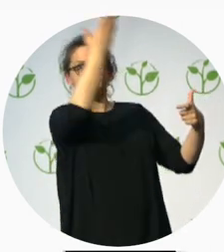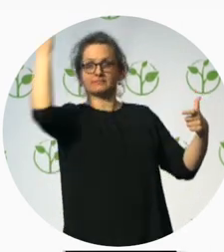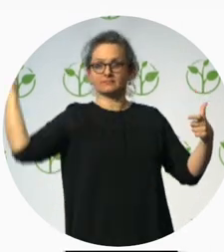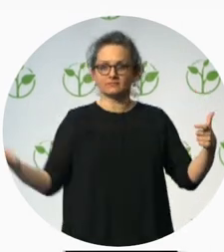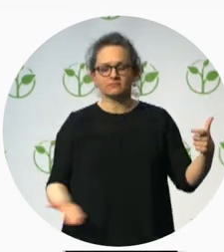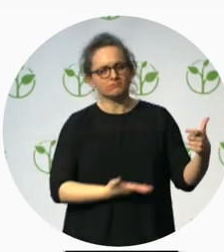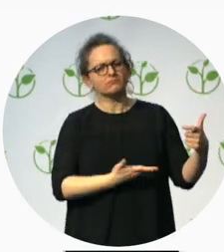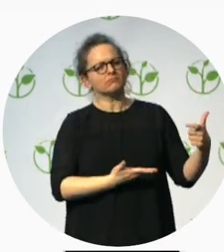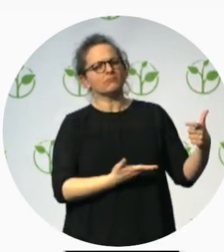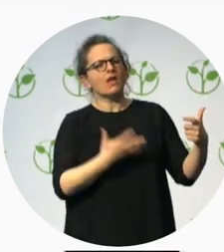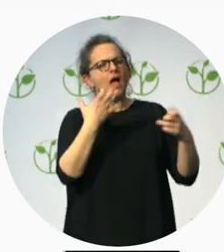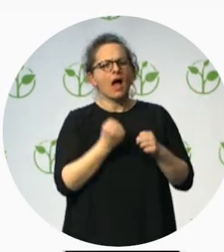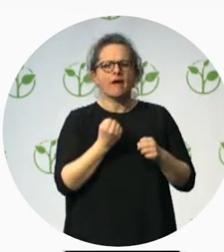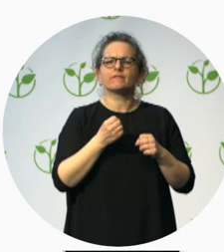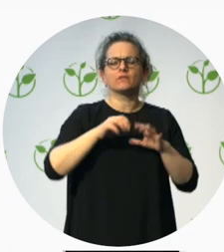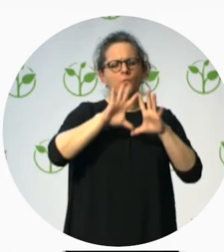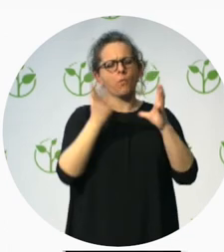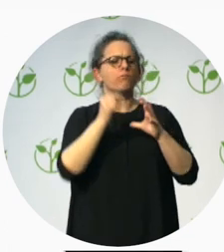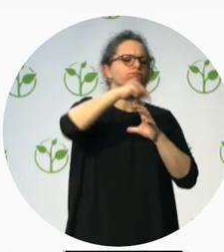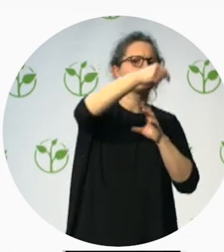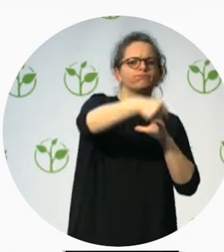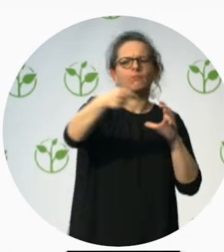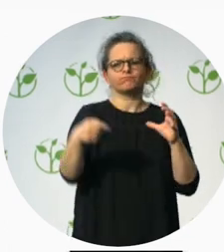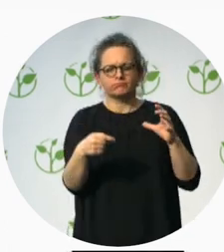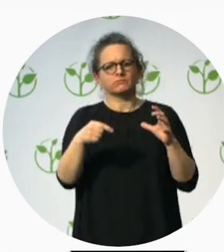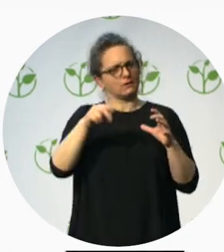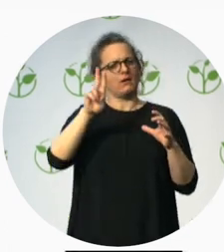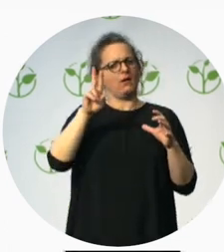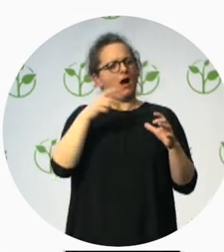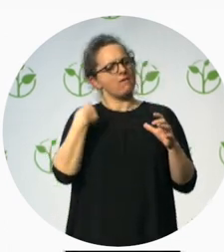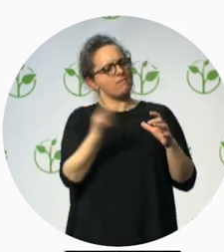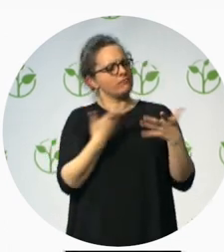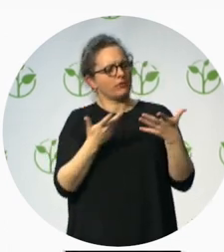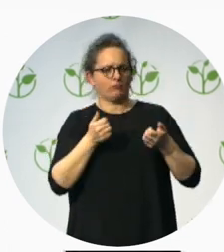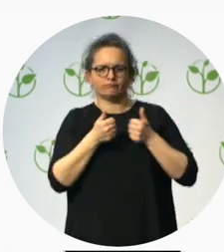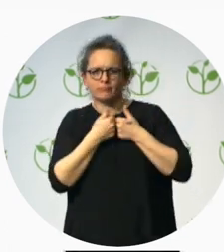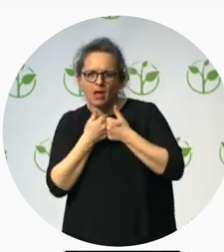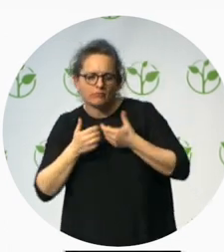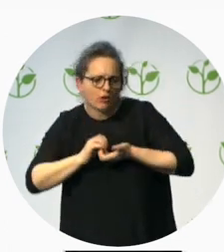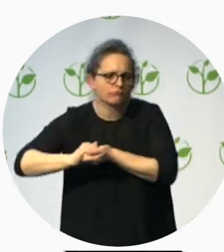among our most important partners. And I'm really glad that